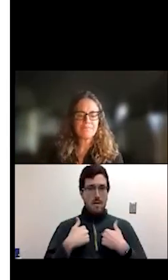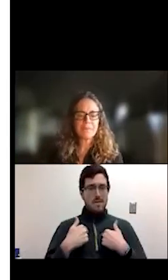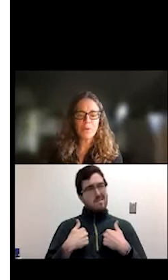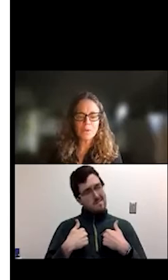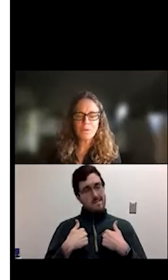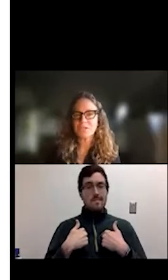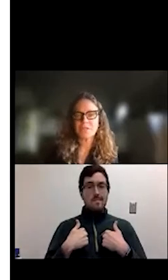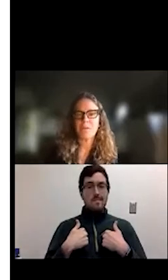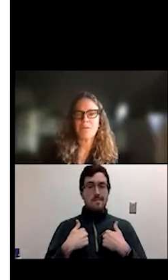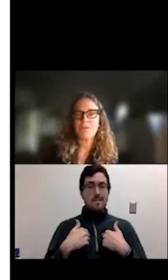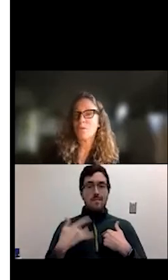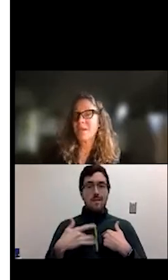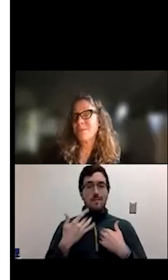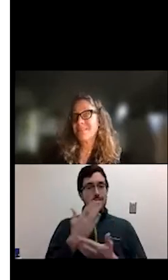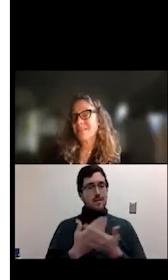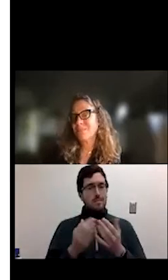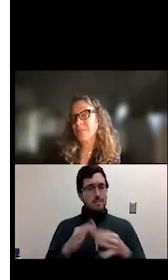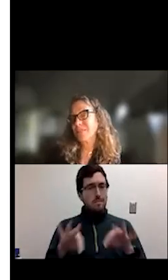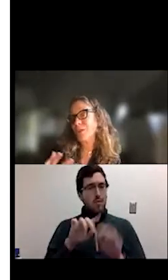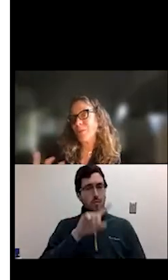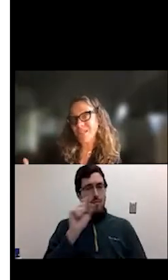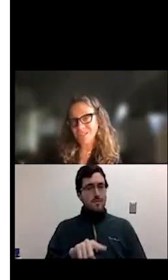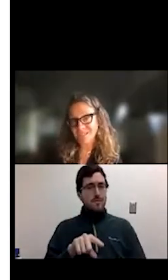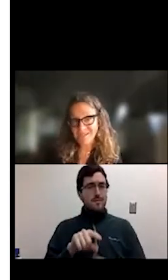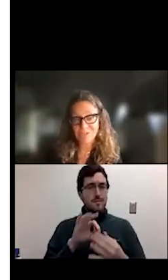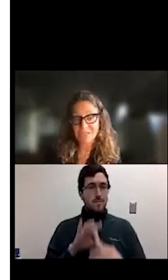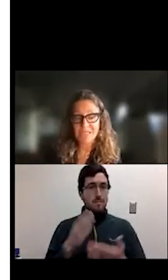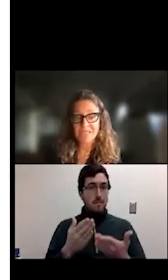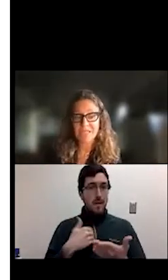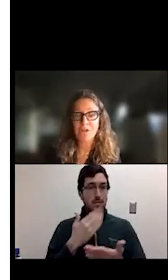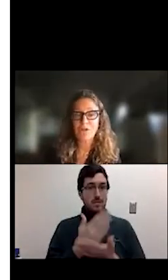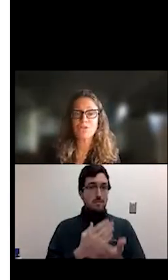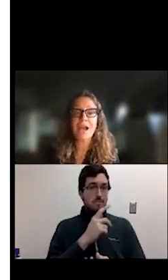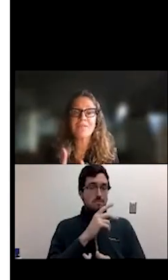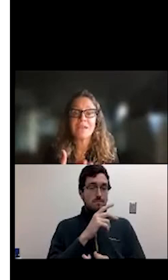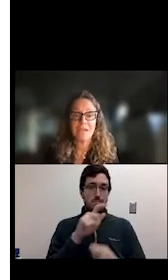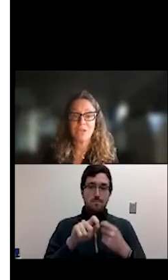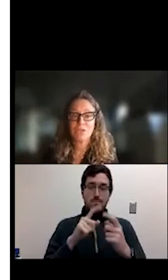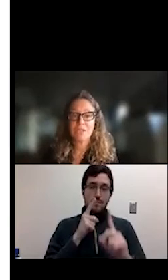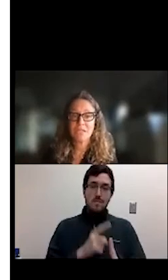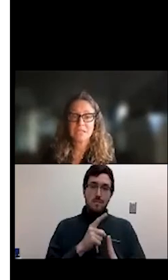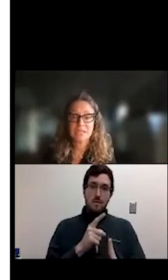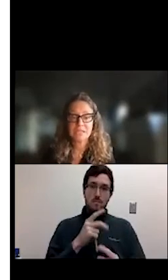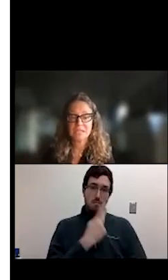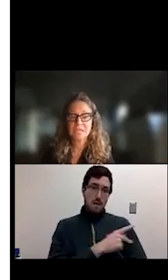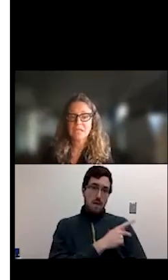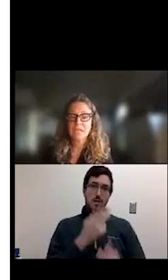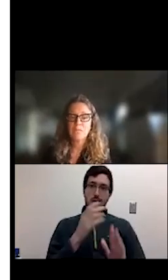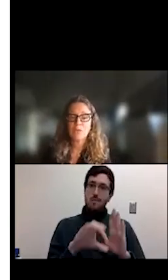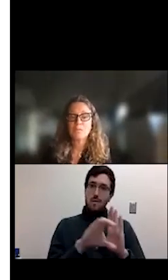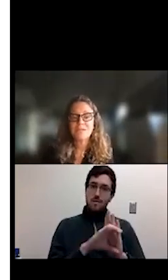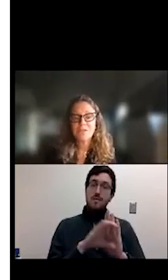some important questions about whether there may be some specific patient characteristics that are driving interest in